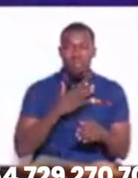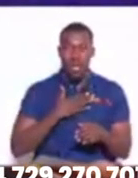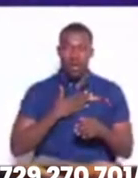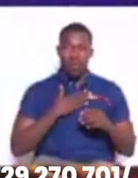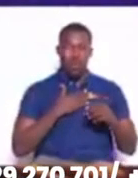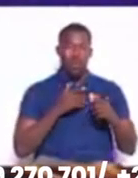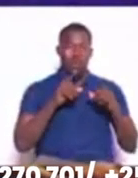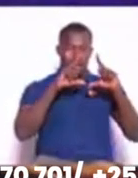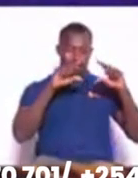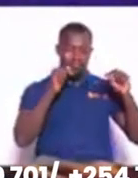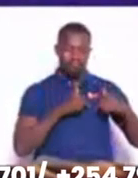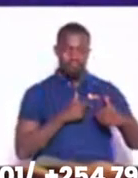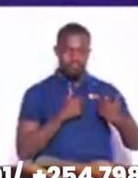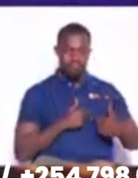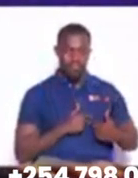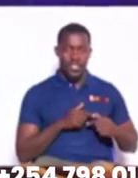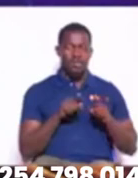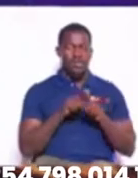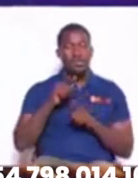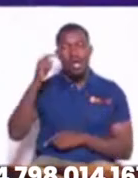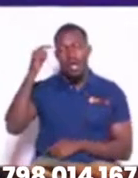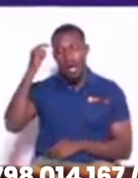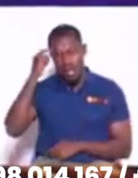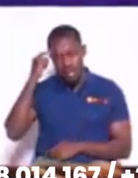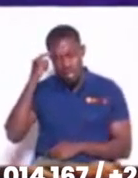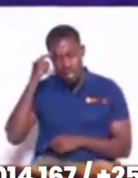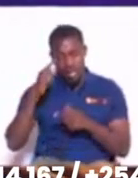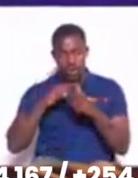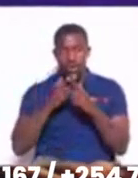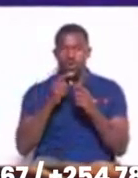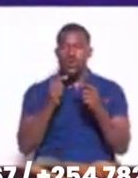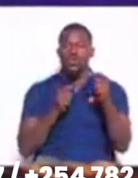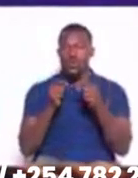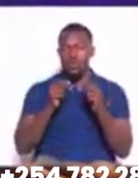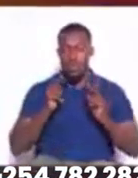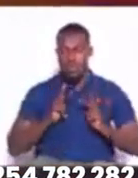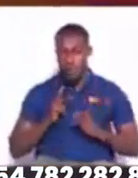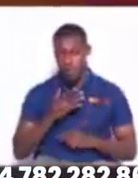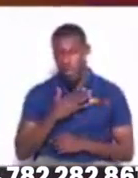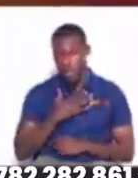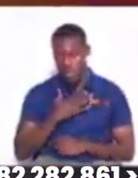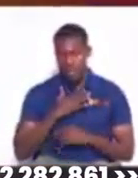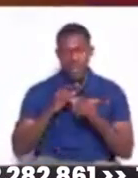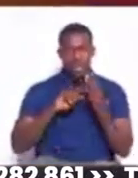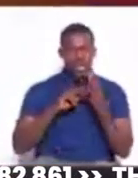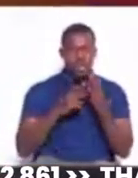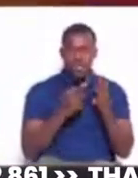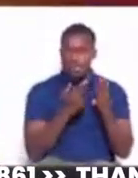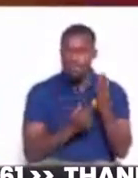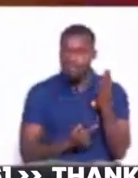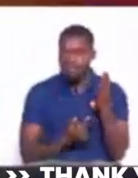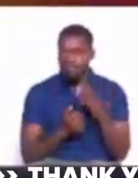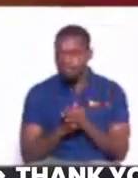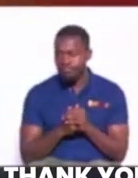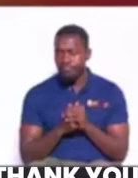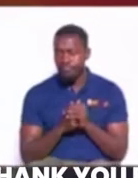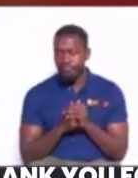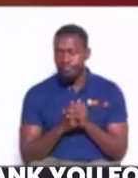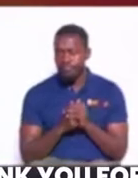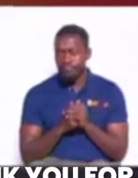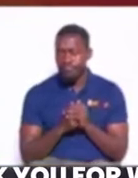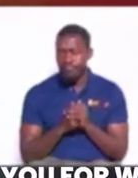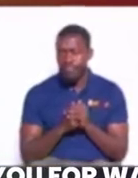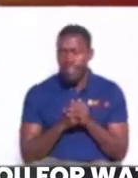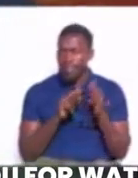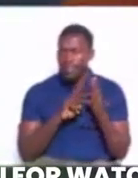God, and they shall be my people. What does it mean that God's going to write his law in our mind? What does it mean